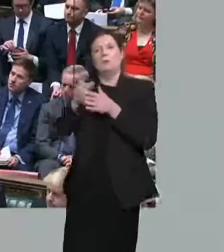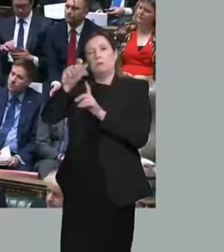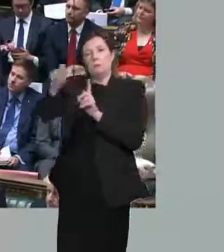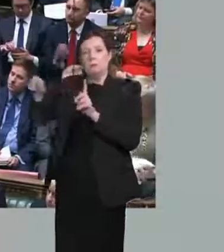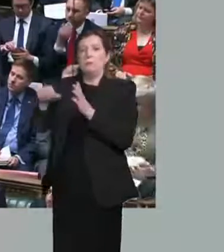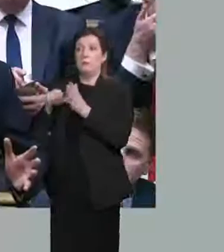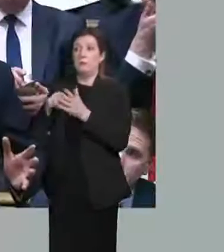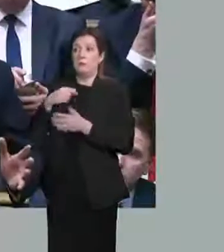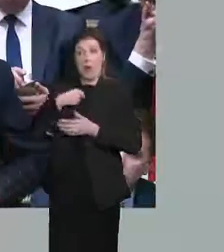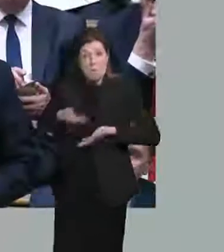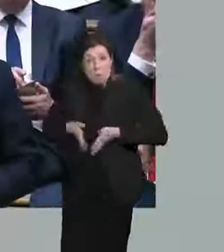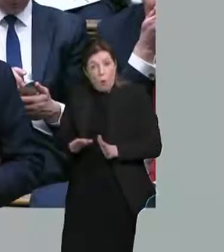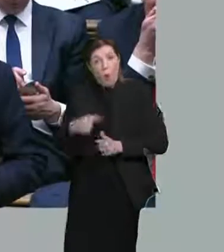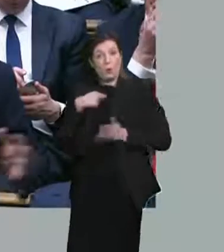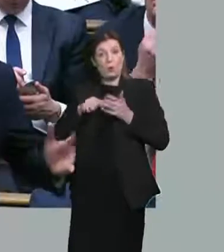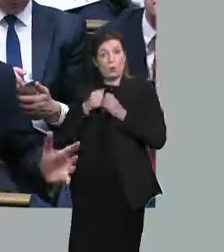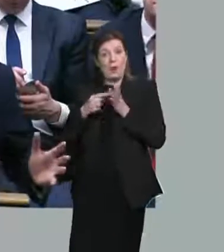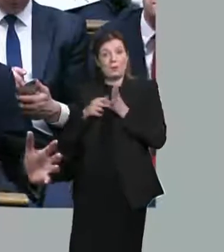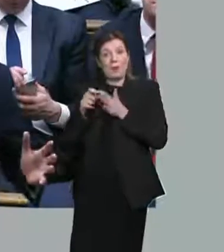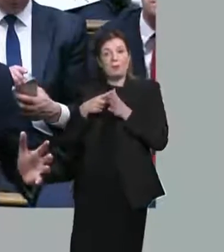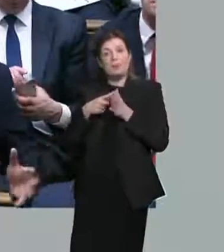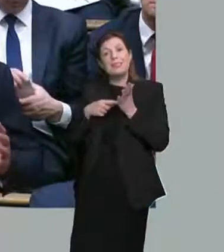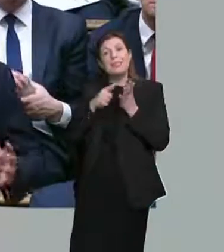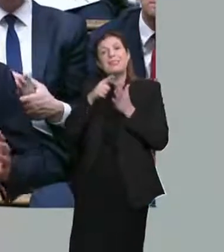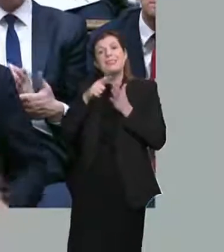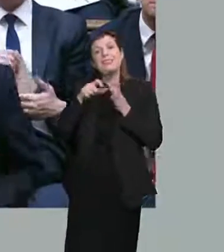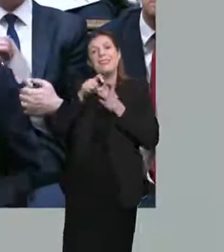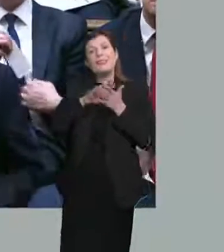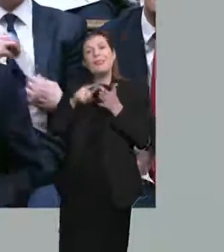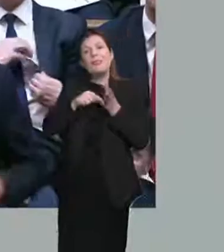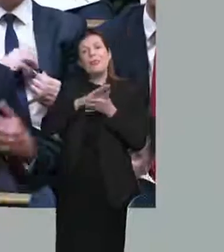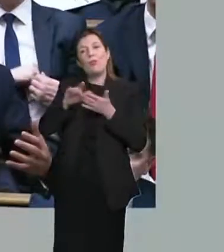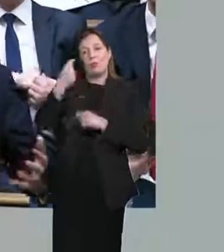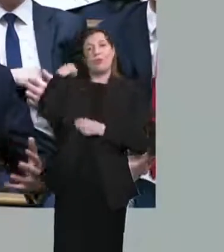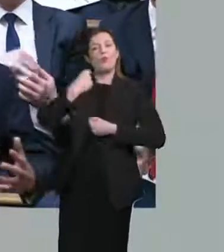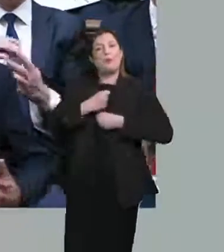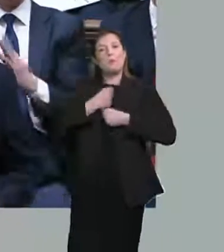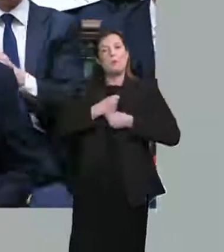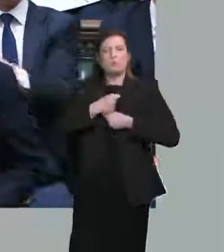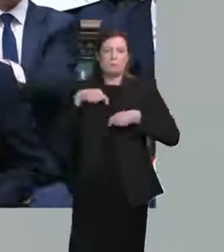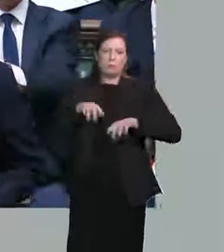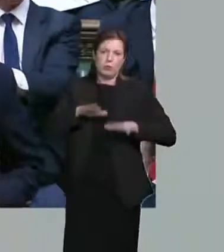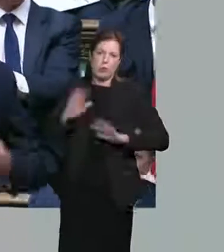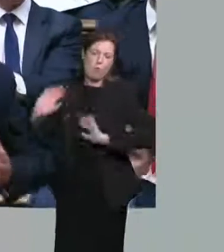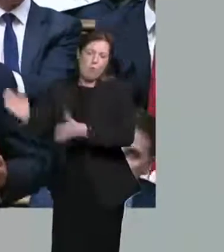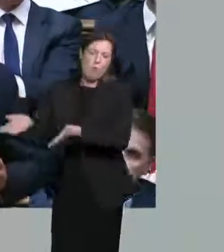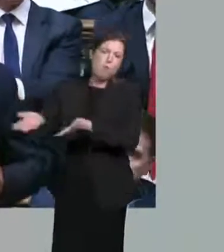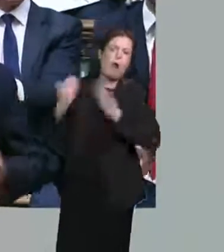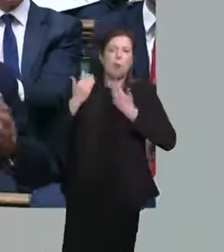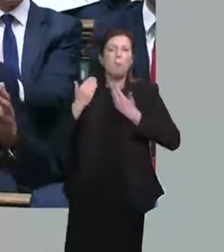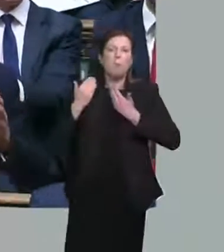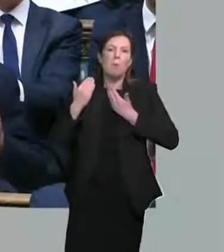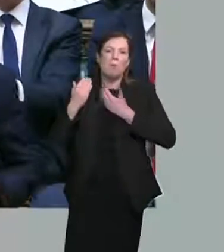Heath's government, people across the country opened up their homes for many of these Asians, who then settled